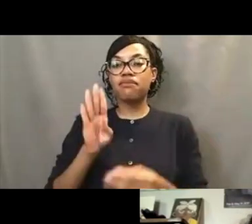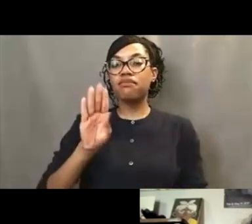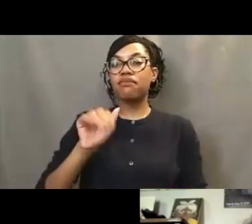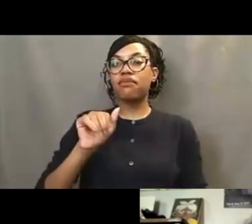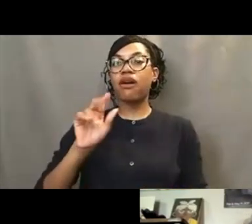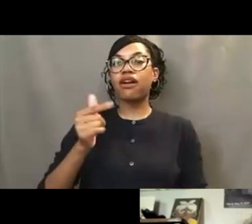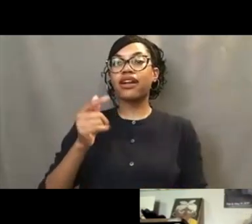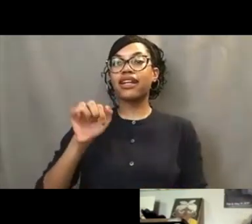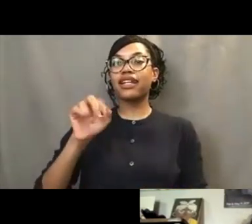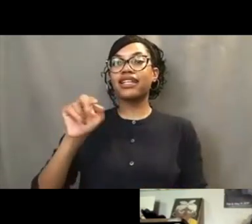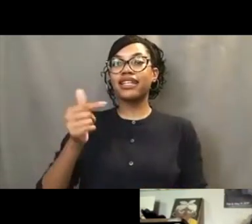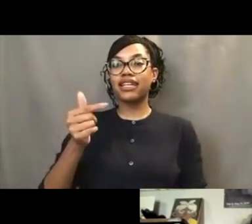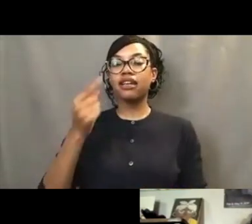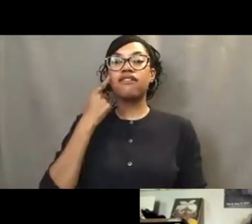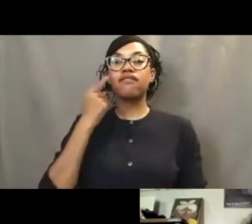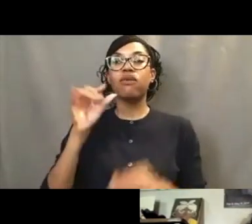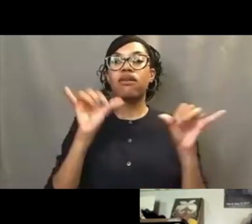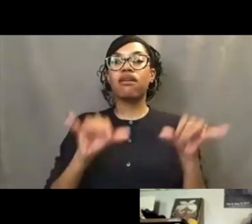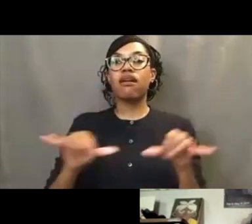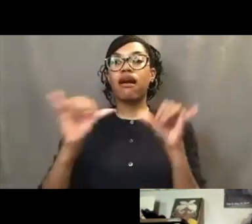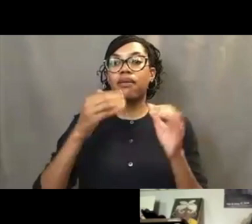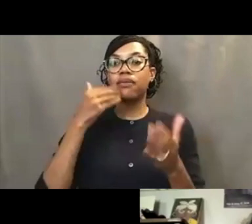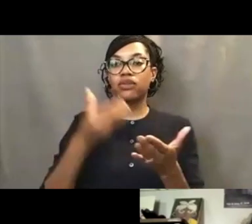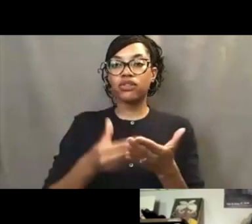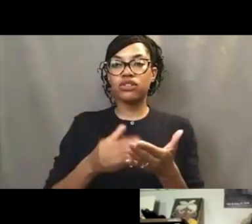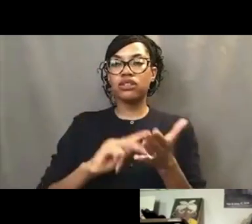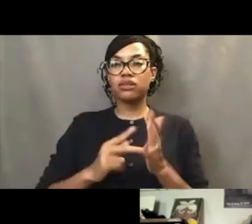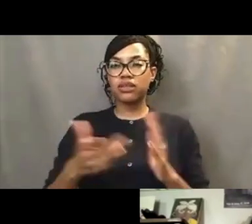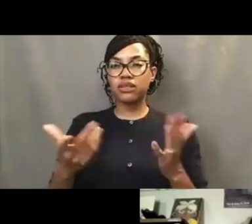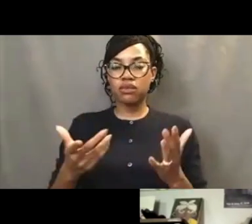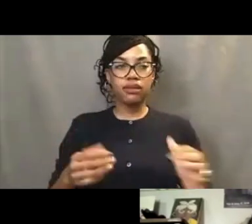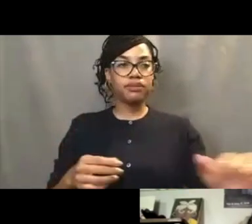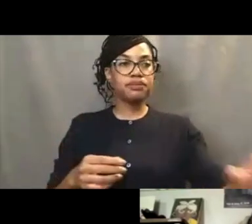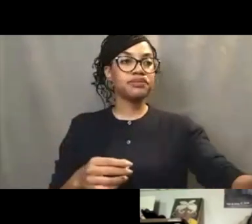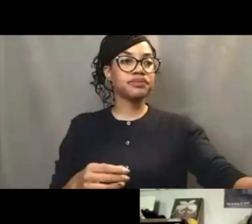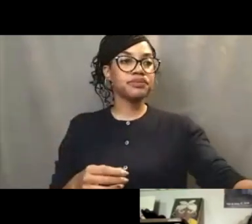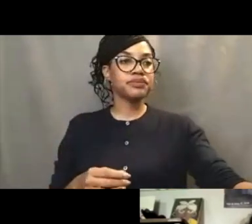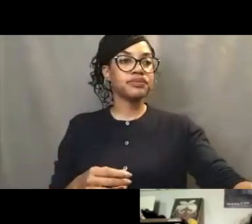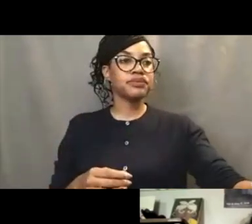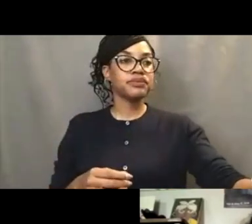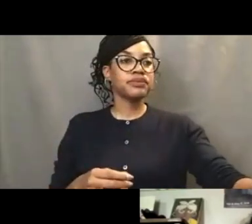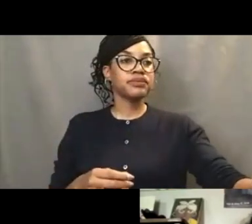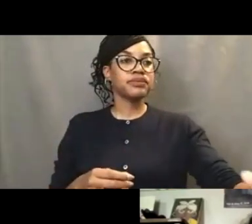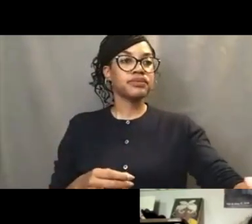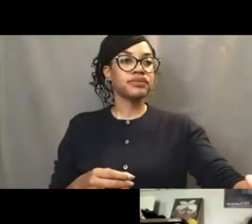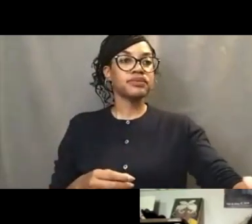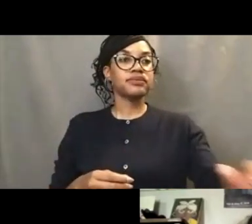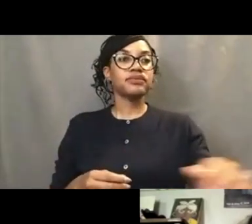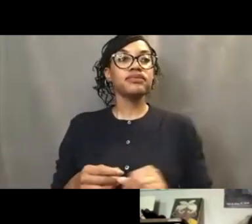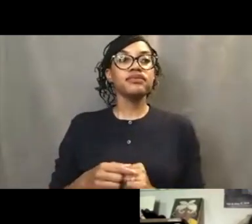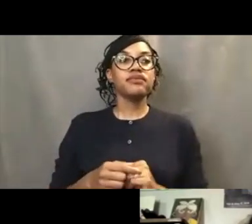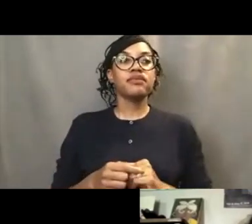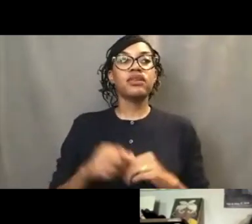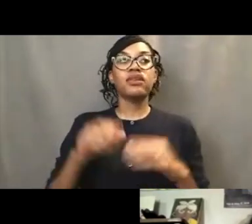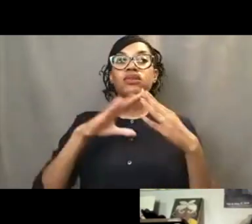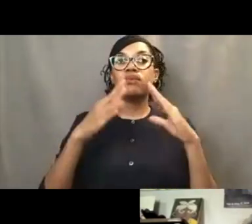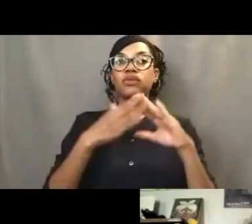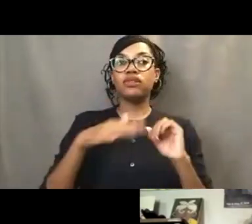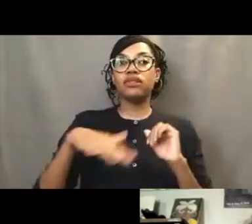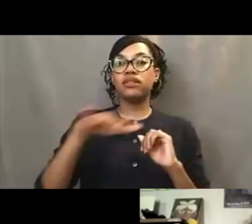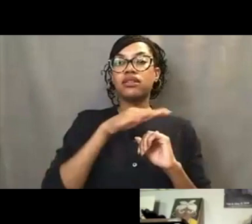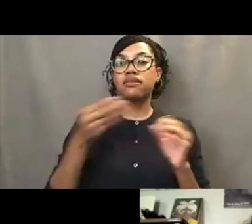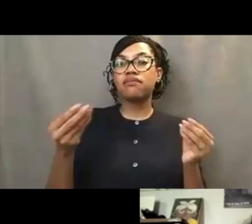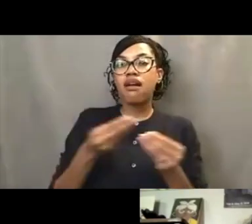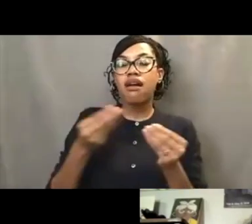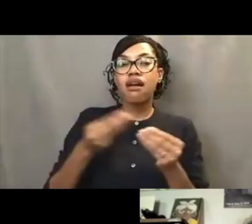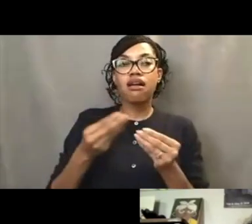a long-term vision for the structural changes they want to see in their communities, using the union's